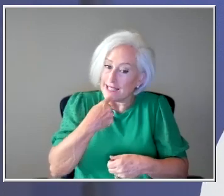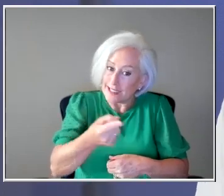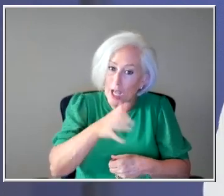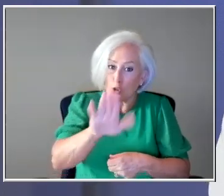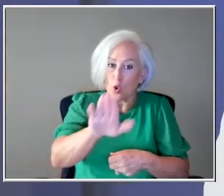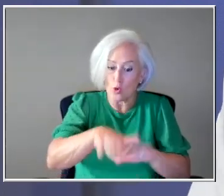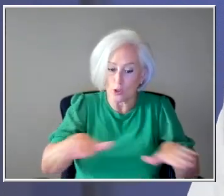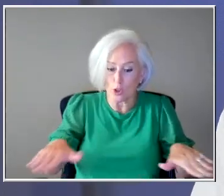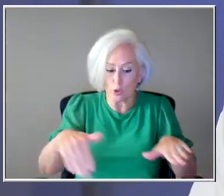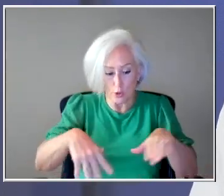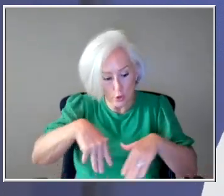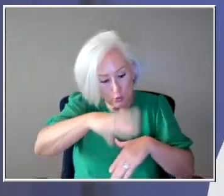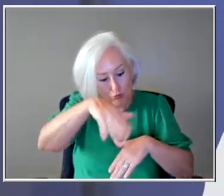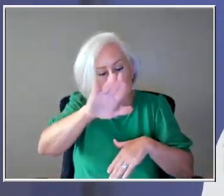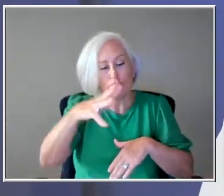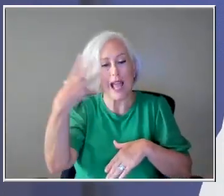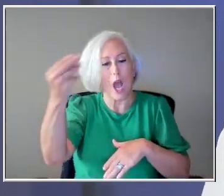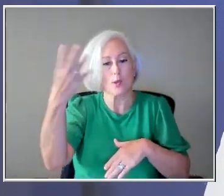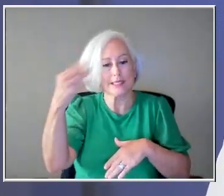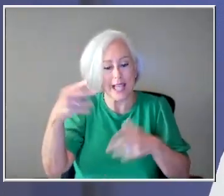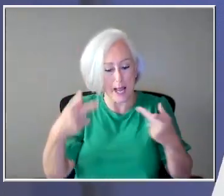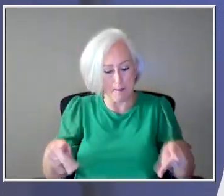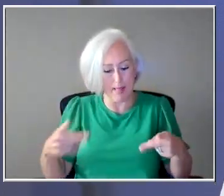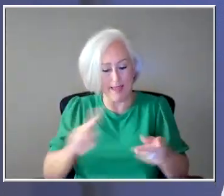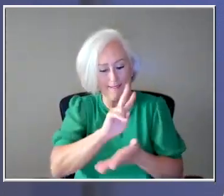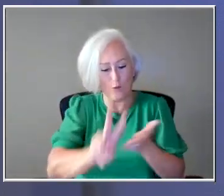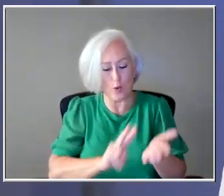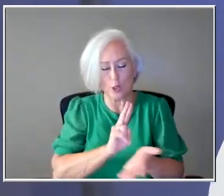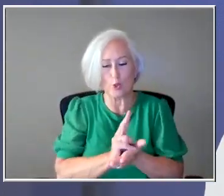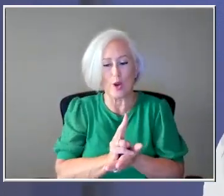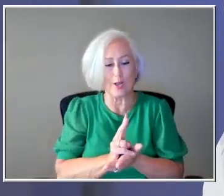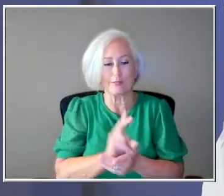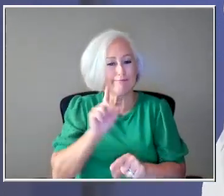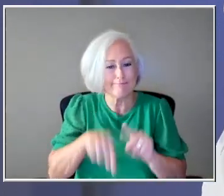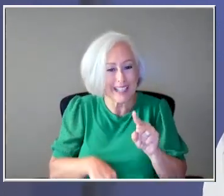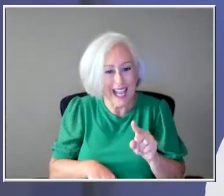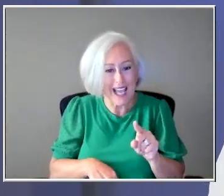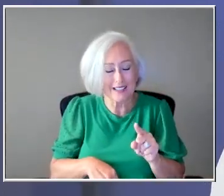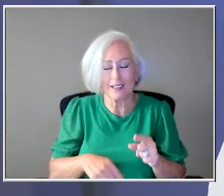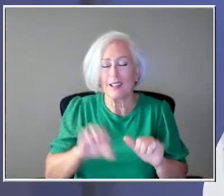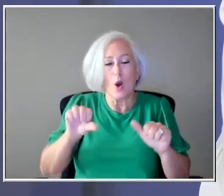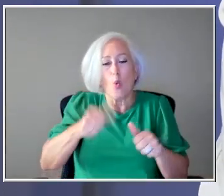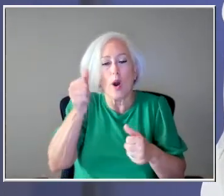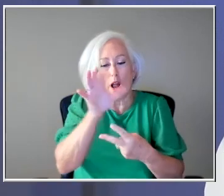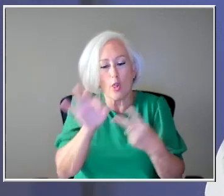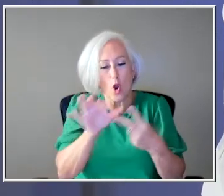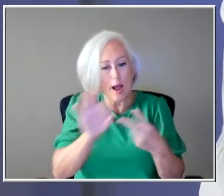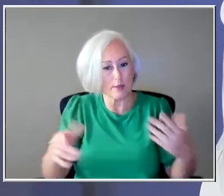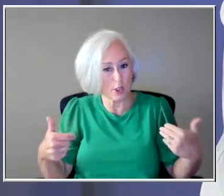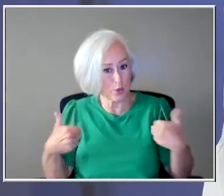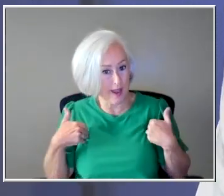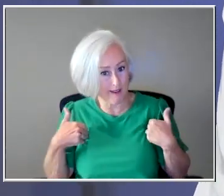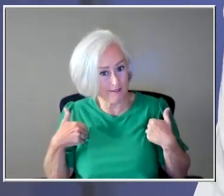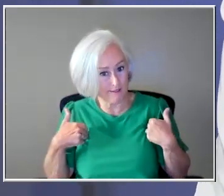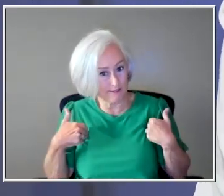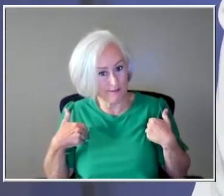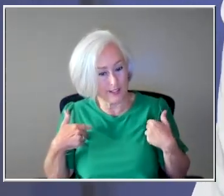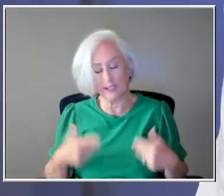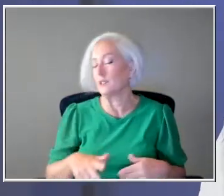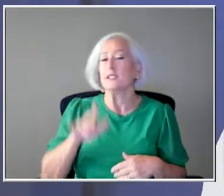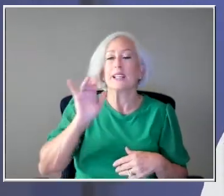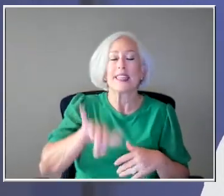Yeah. So what are the other options that we can provide? And that, I think, becomes one of our challenges as